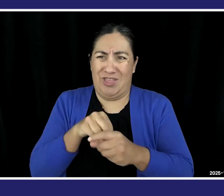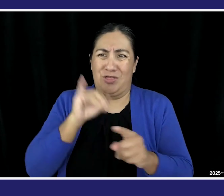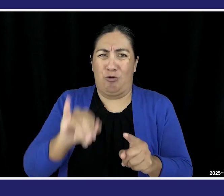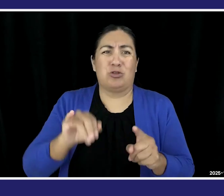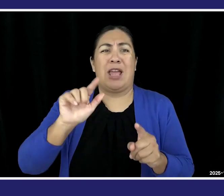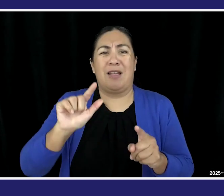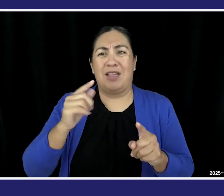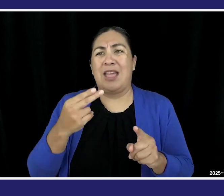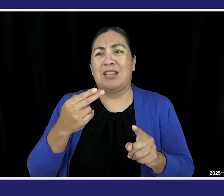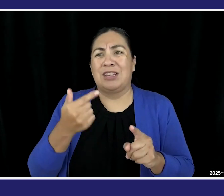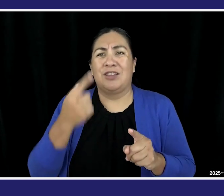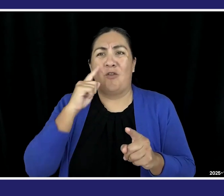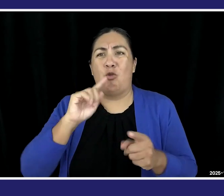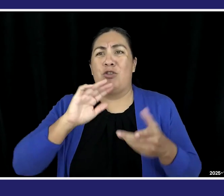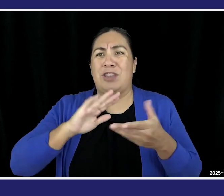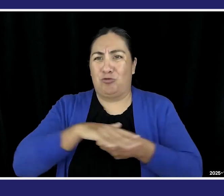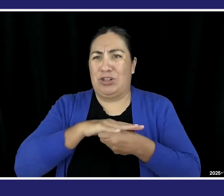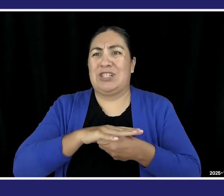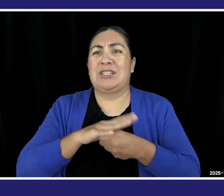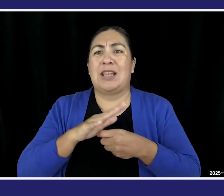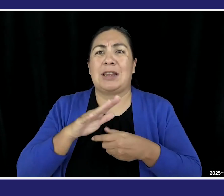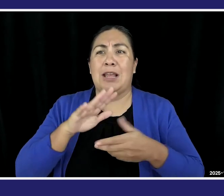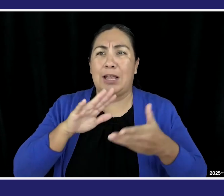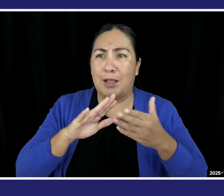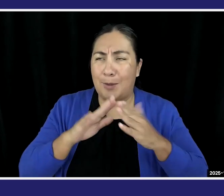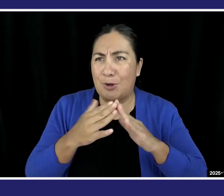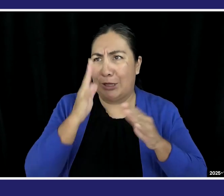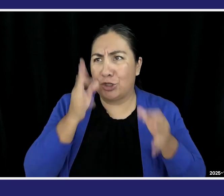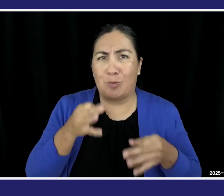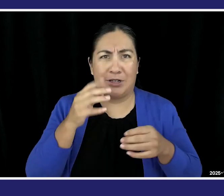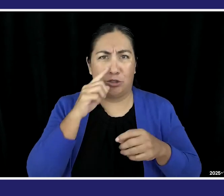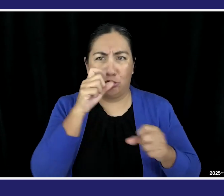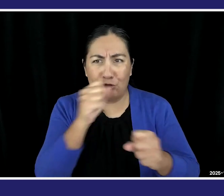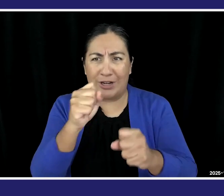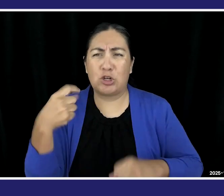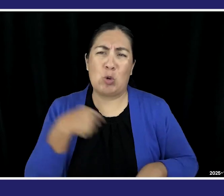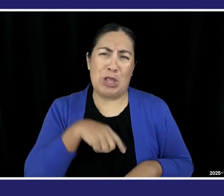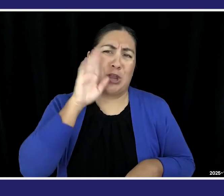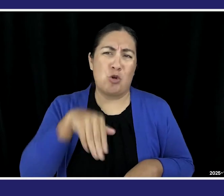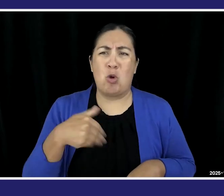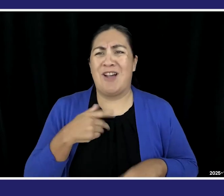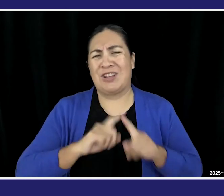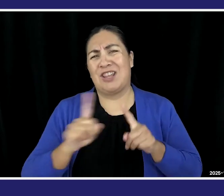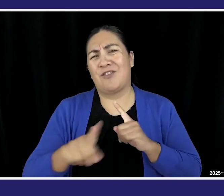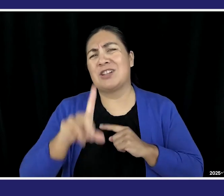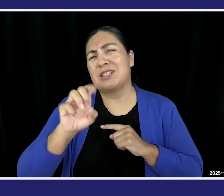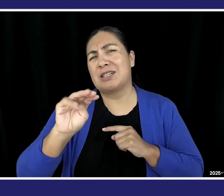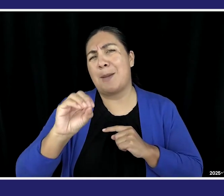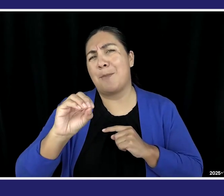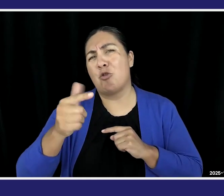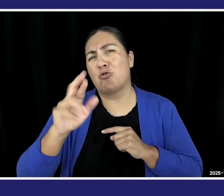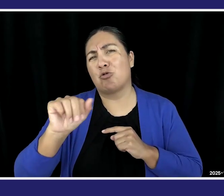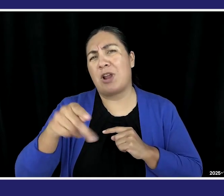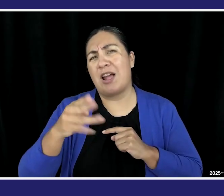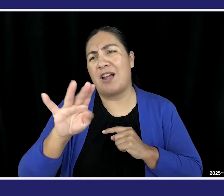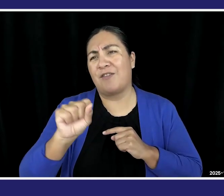determine strategies. So we know that there are different demographics and health experiences, in these different regions throughout California. So